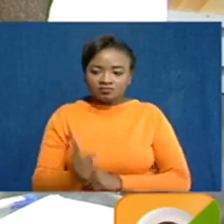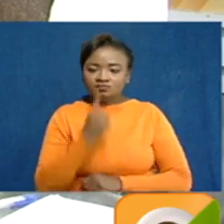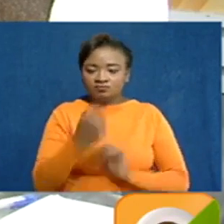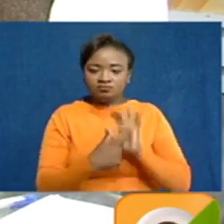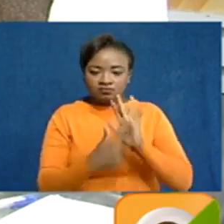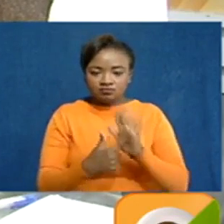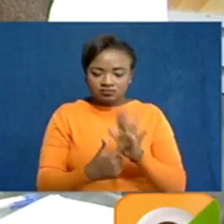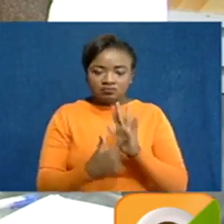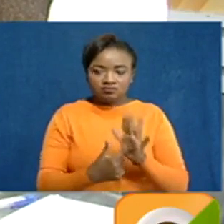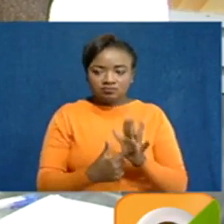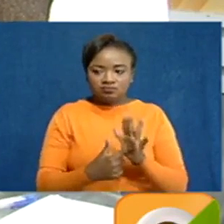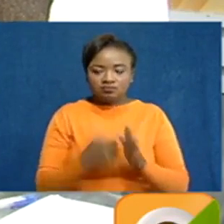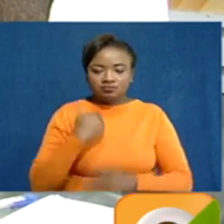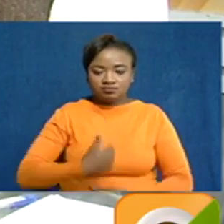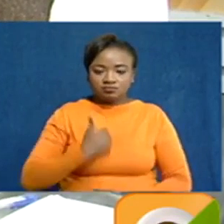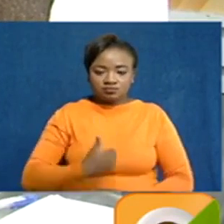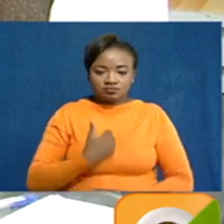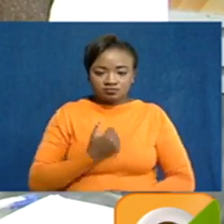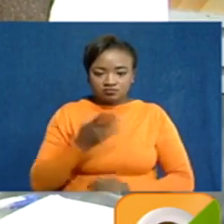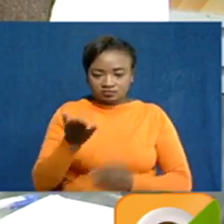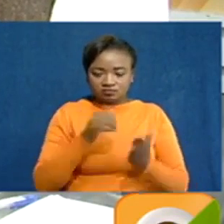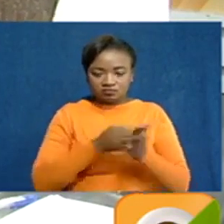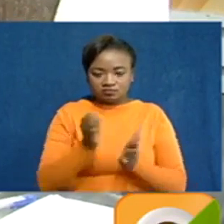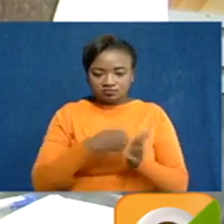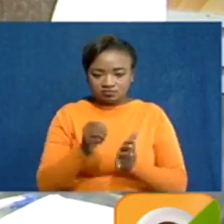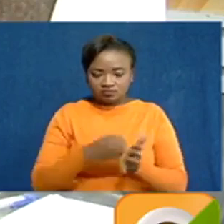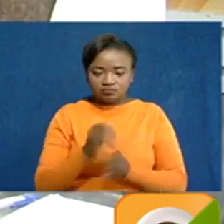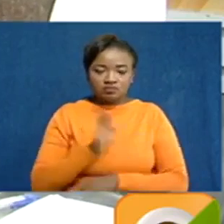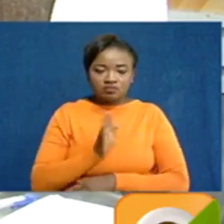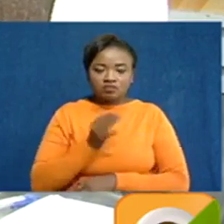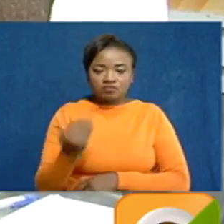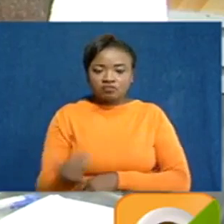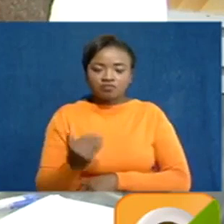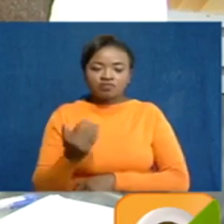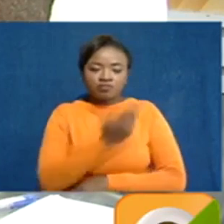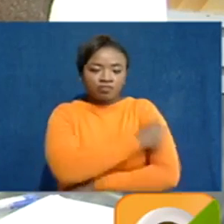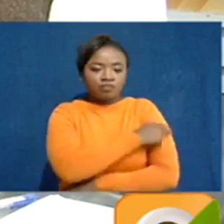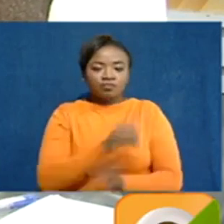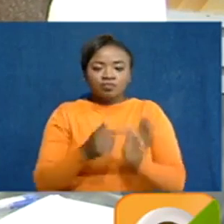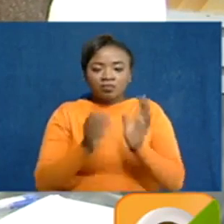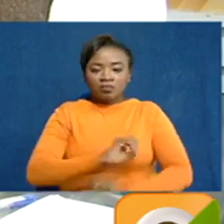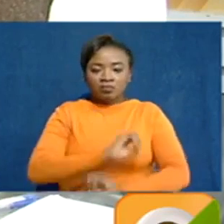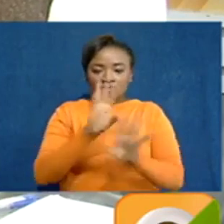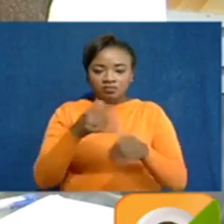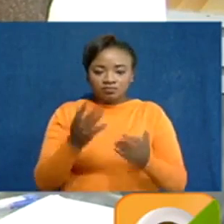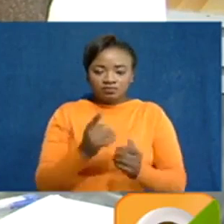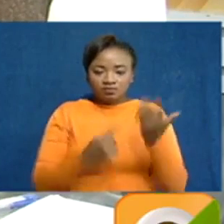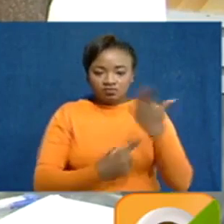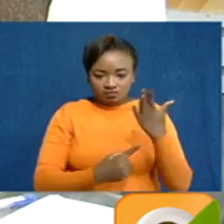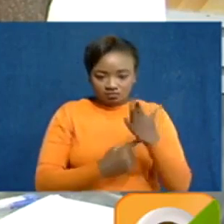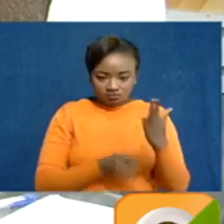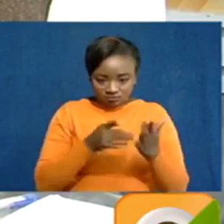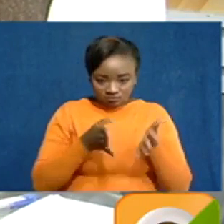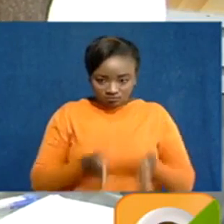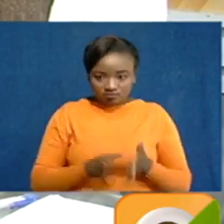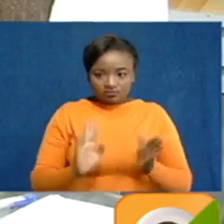proxy-powered operating theatre at Makueni Mother and Child Hospital demonstrates the transformative power of digital